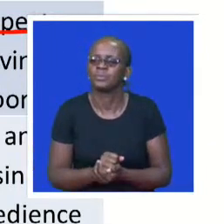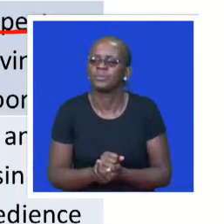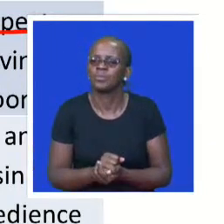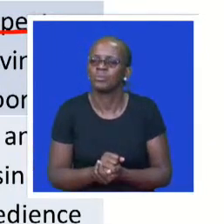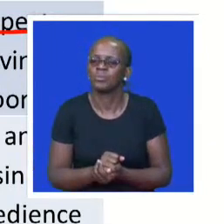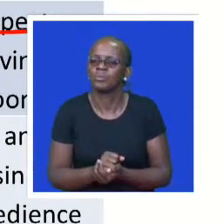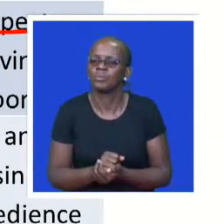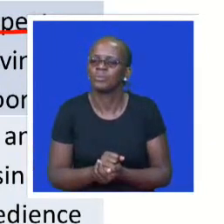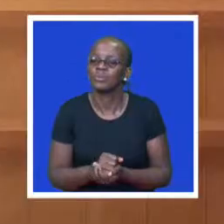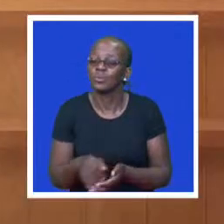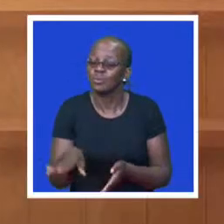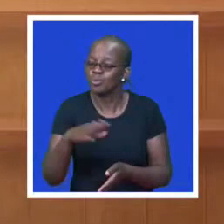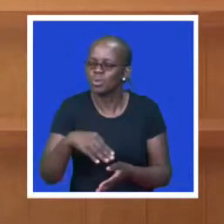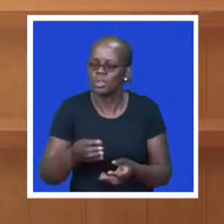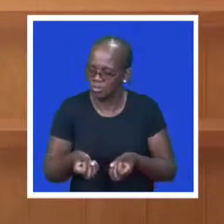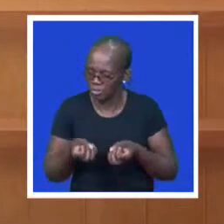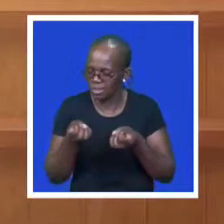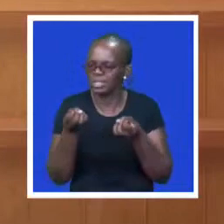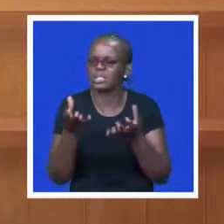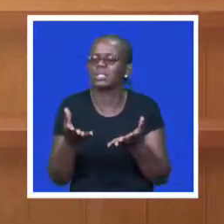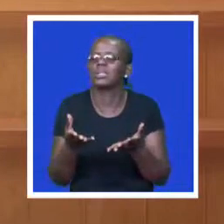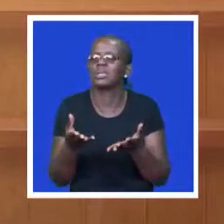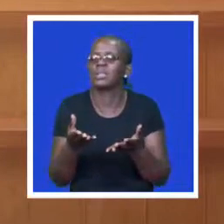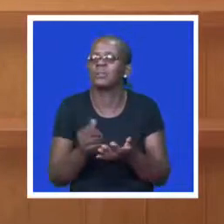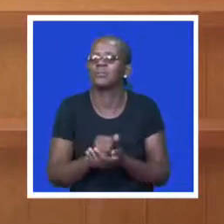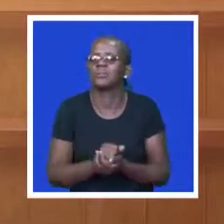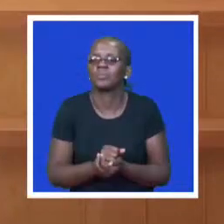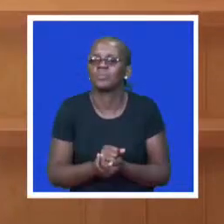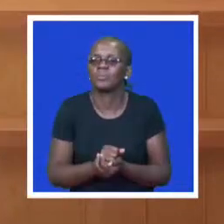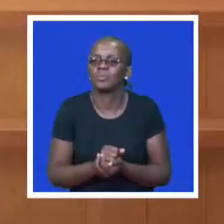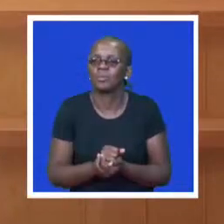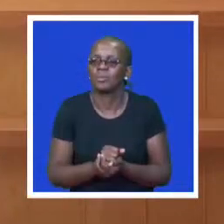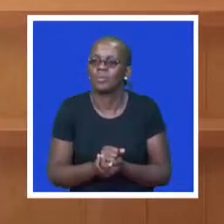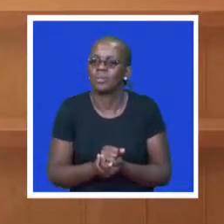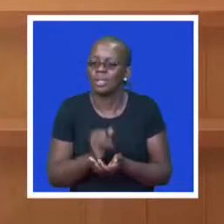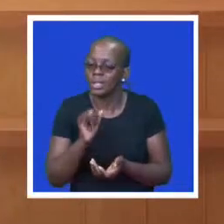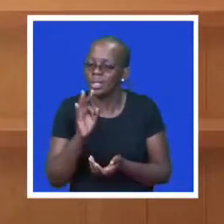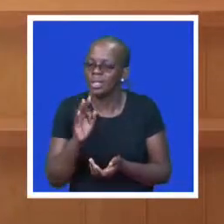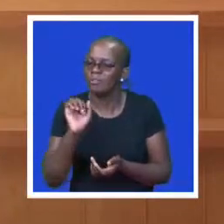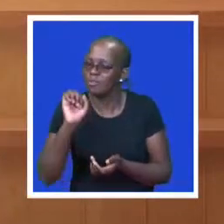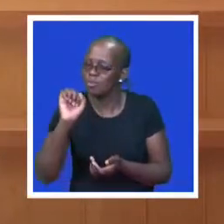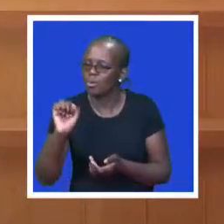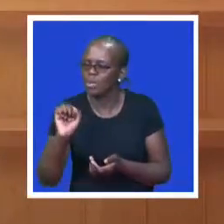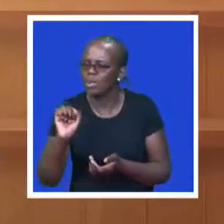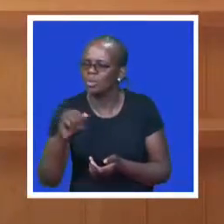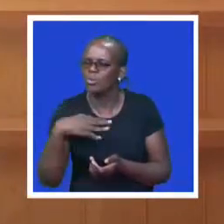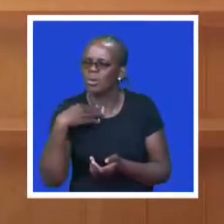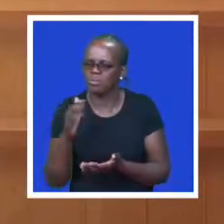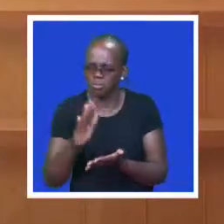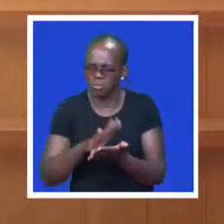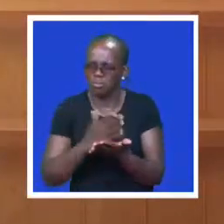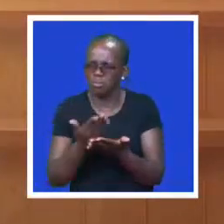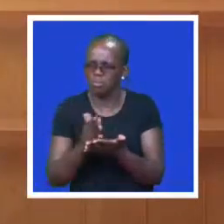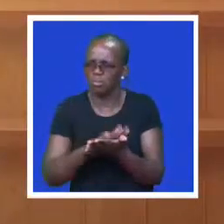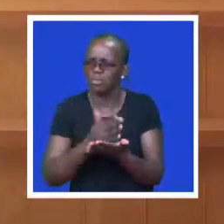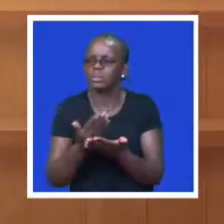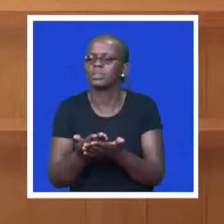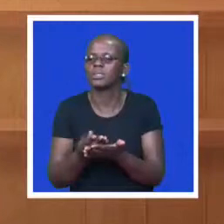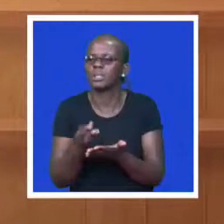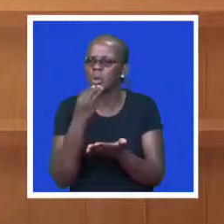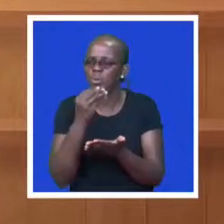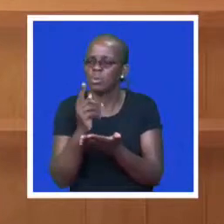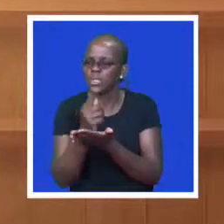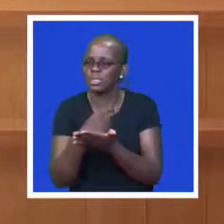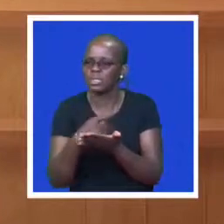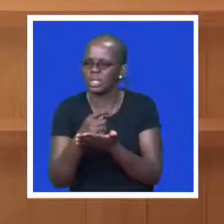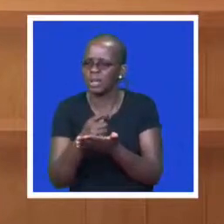supposed to do. But what you do? You are stingy. You don't even want to share your lunchbox with that poor student in your very